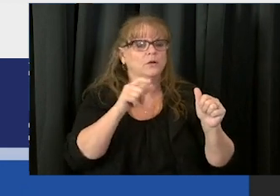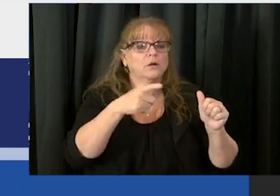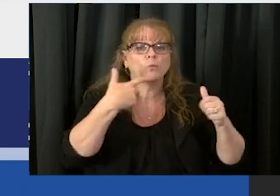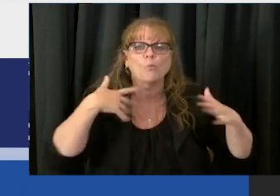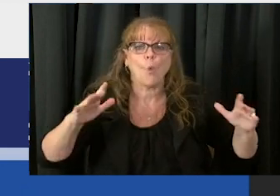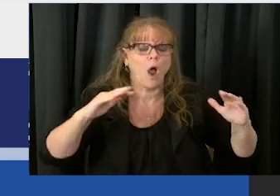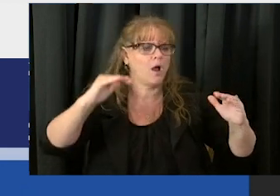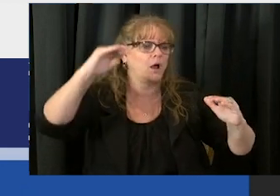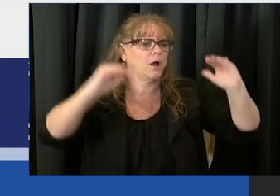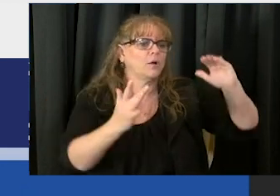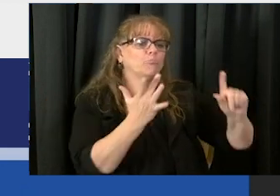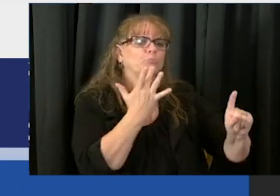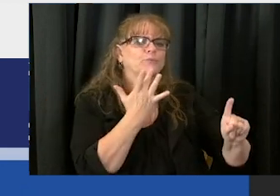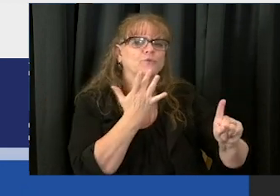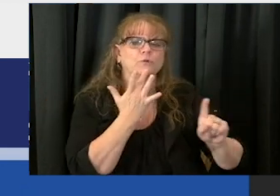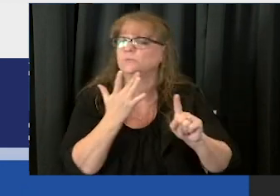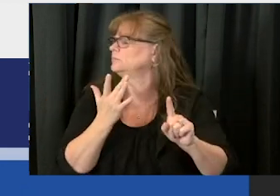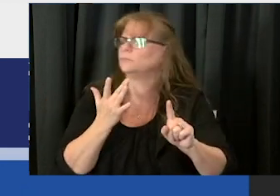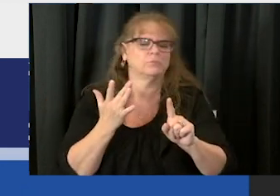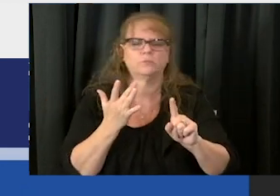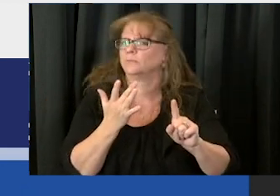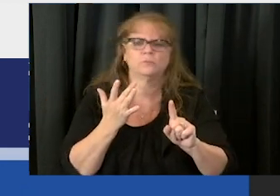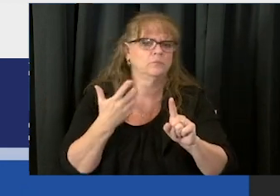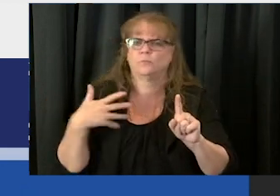WIGs in my administration, wildly important goal, WIG,